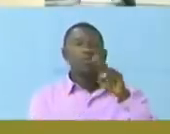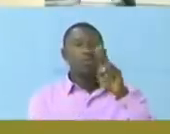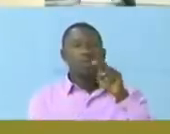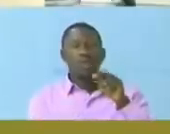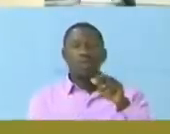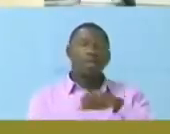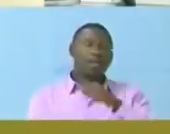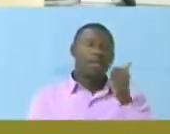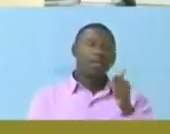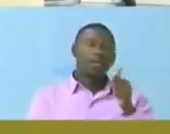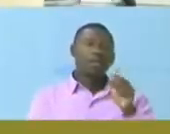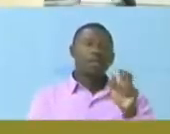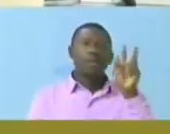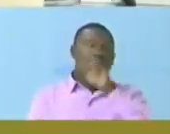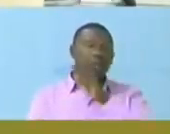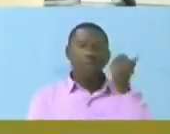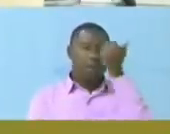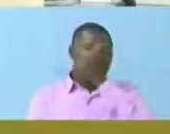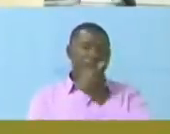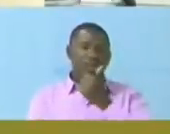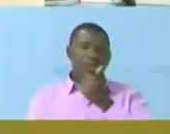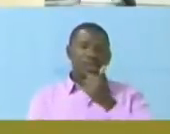team.